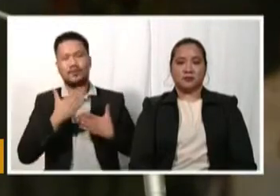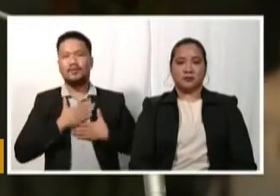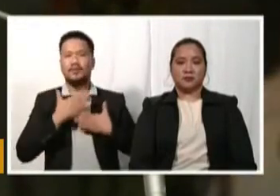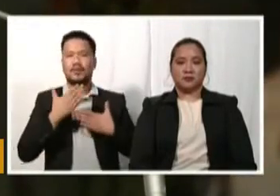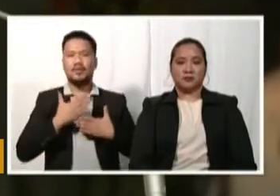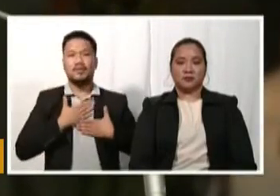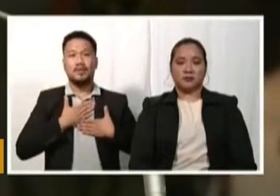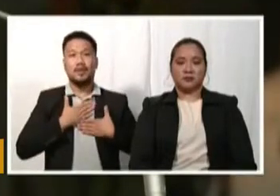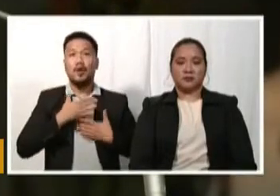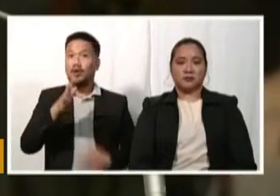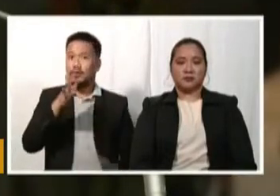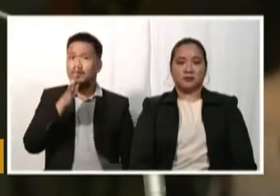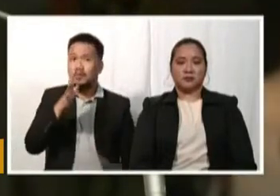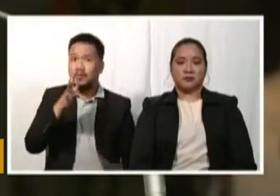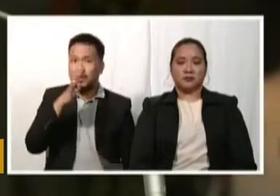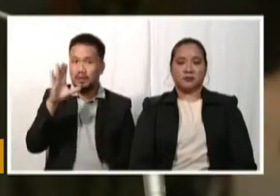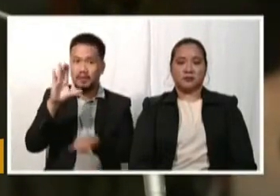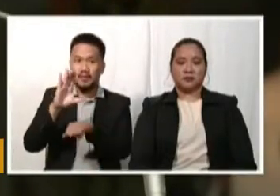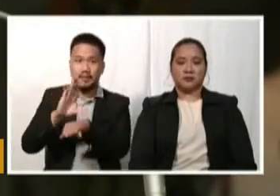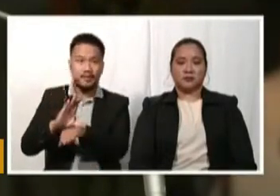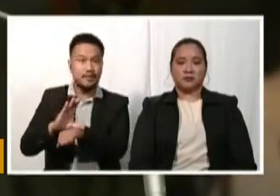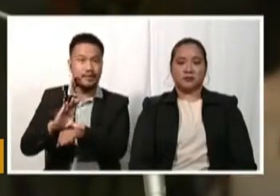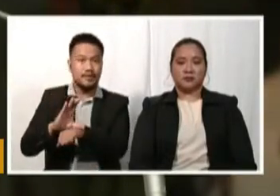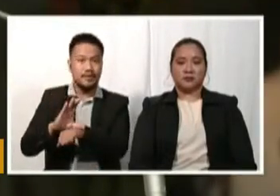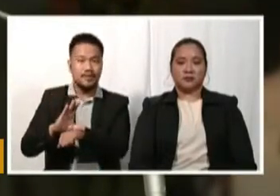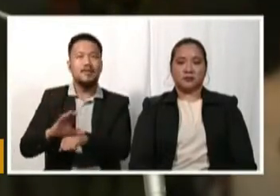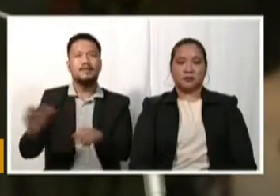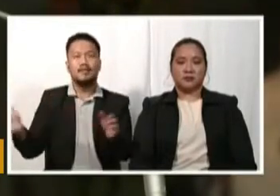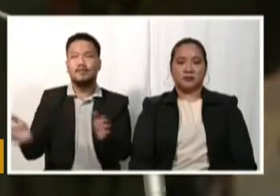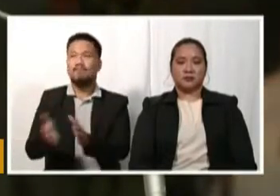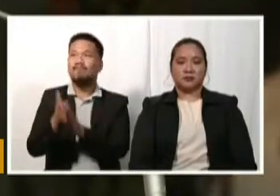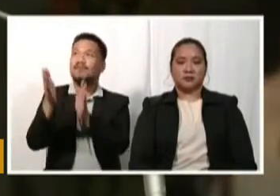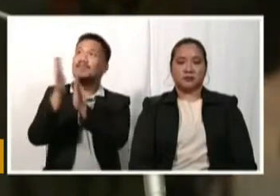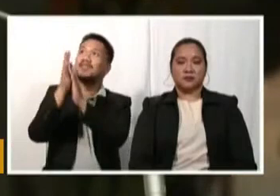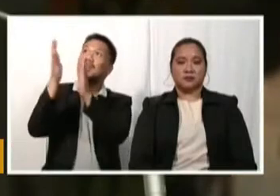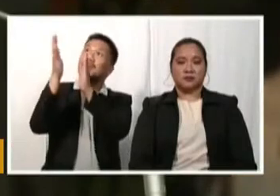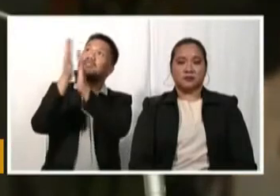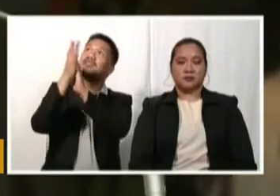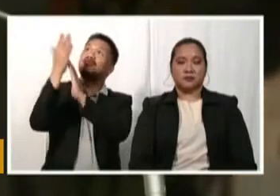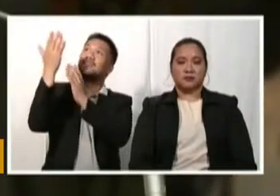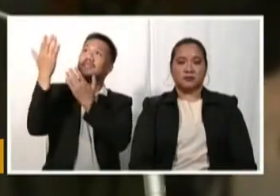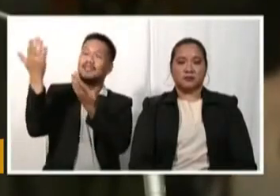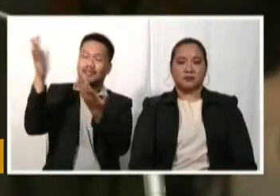Rejoice, O Mother Church, exalt in glory.